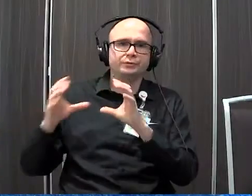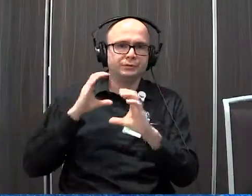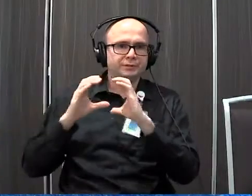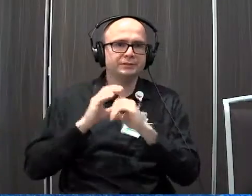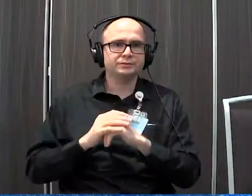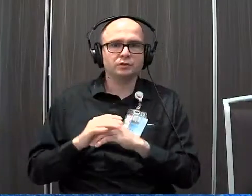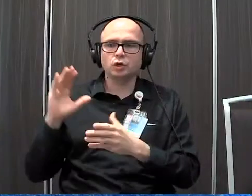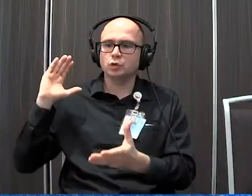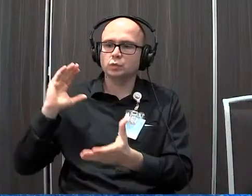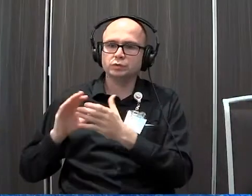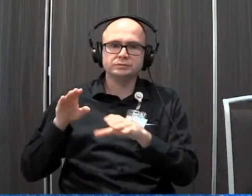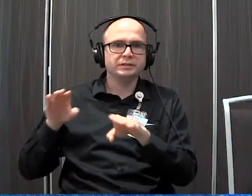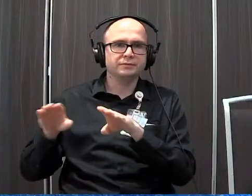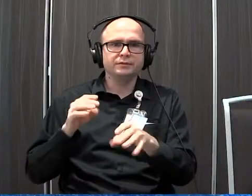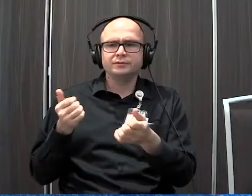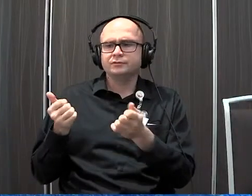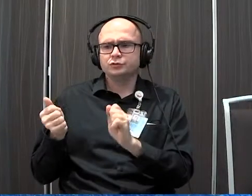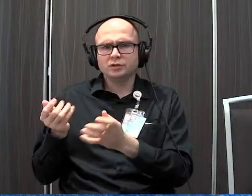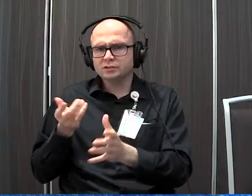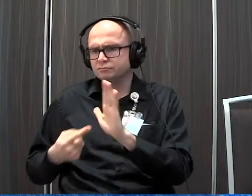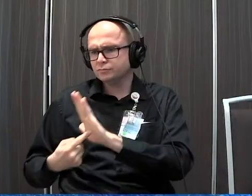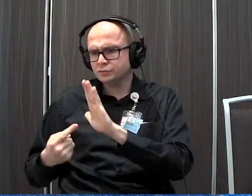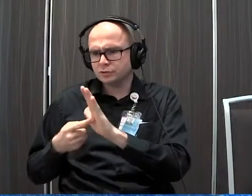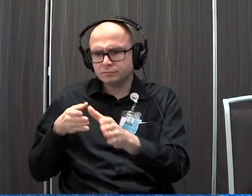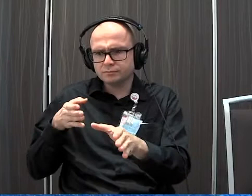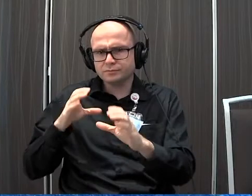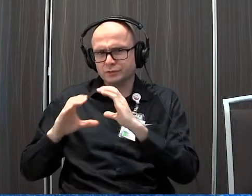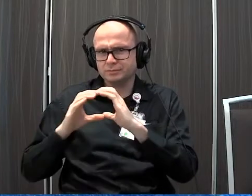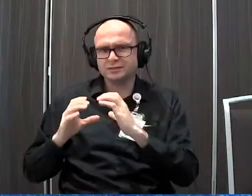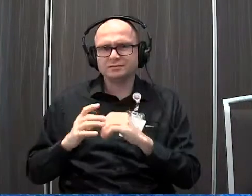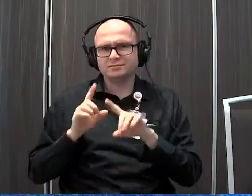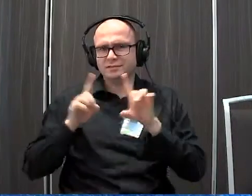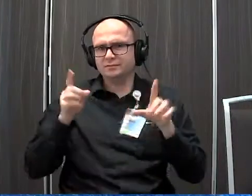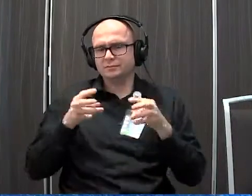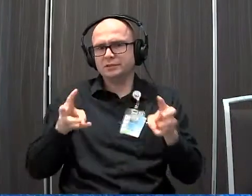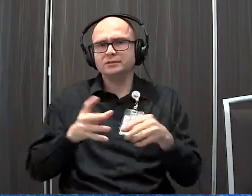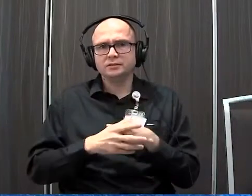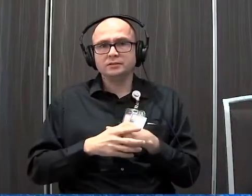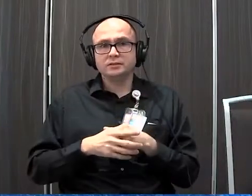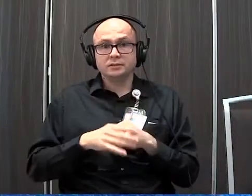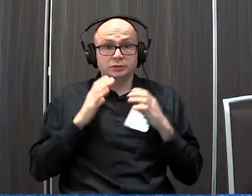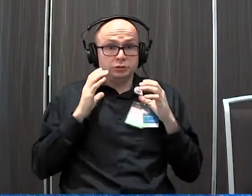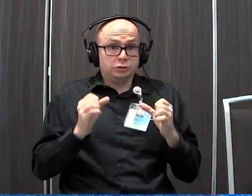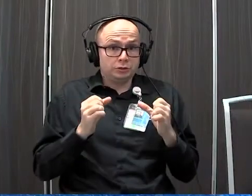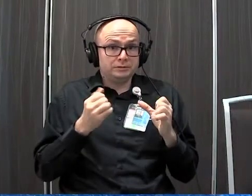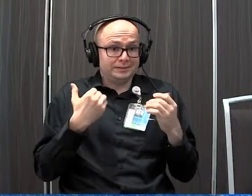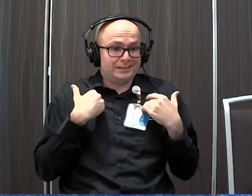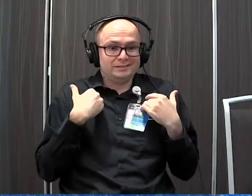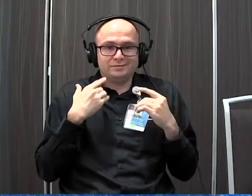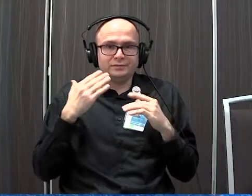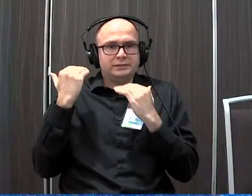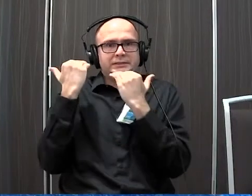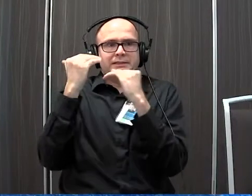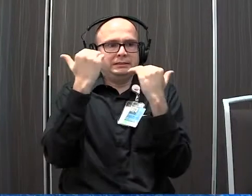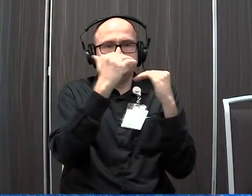or reduce that behavior without giving them another way to communicate the same thing, because individuals with charge already have limited ways of communicating with the outside